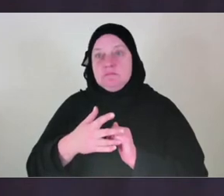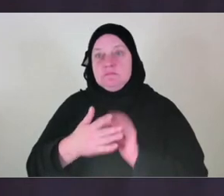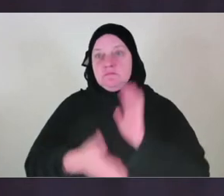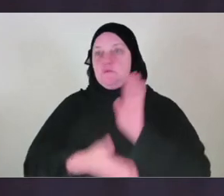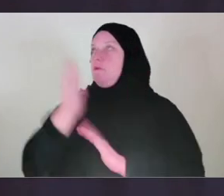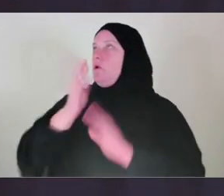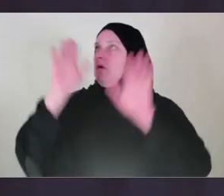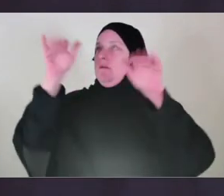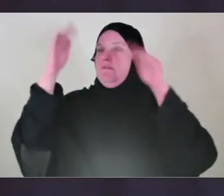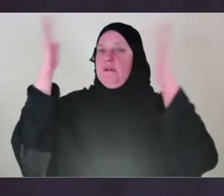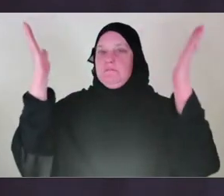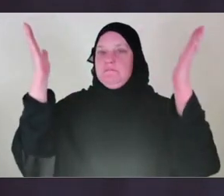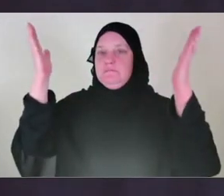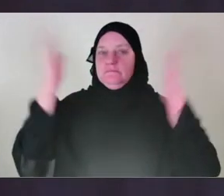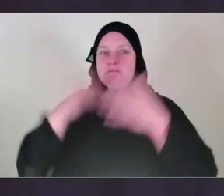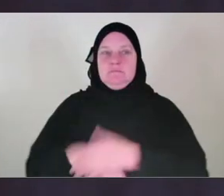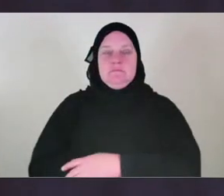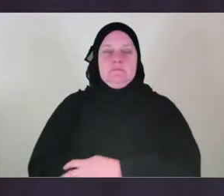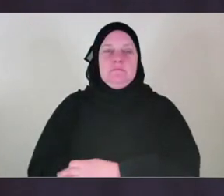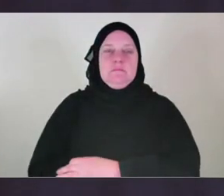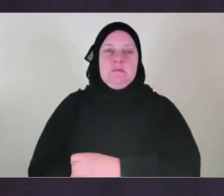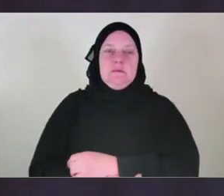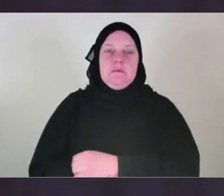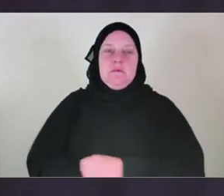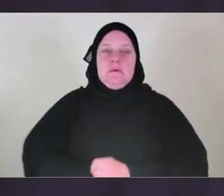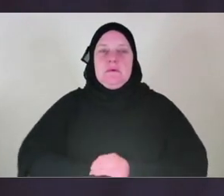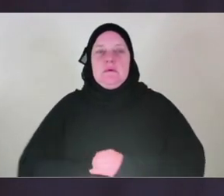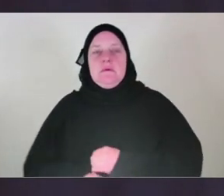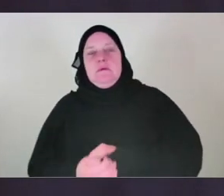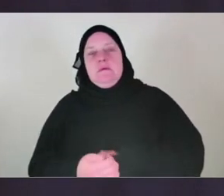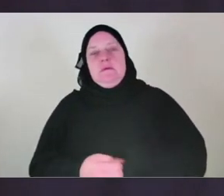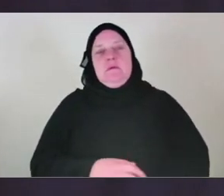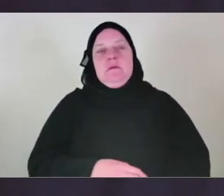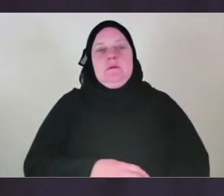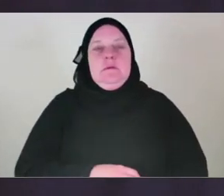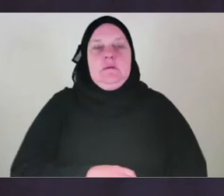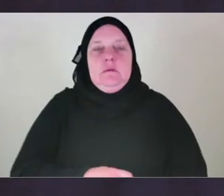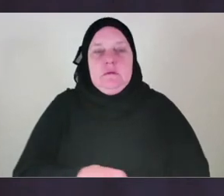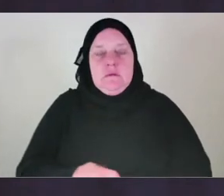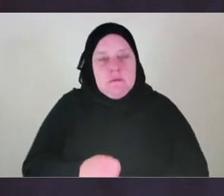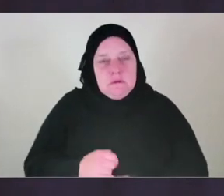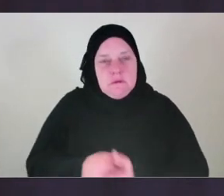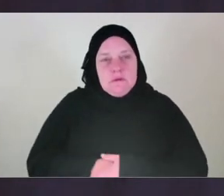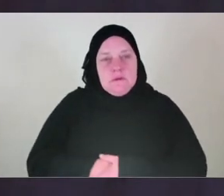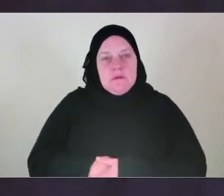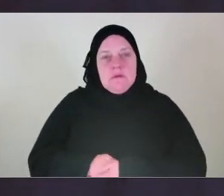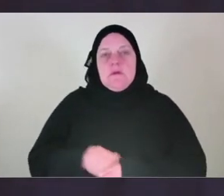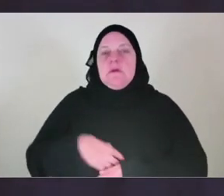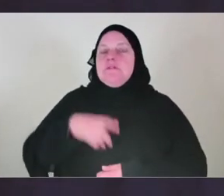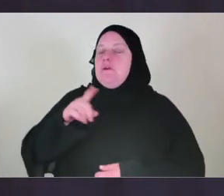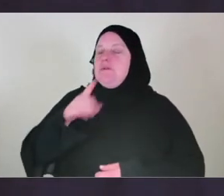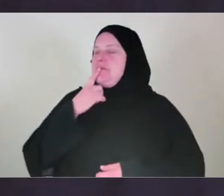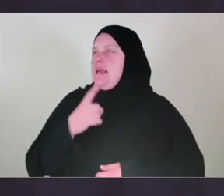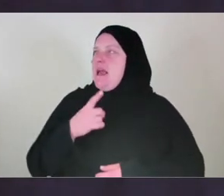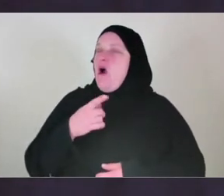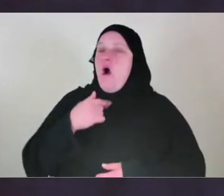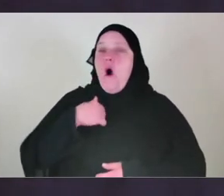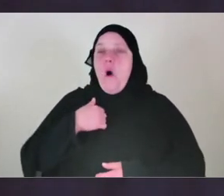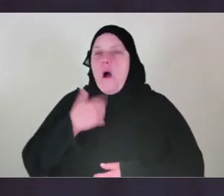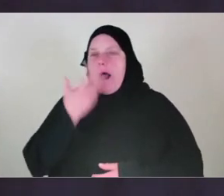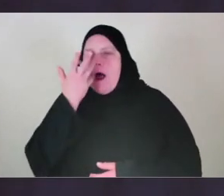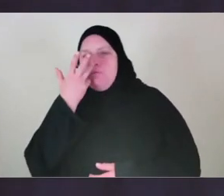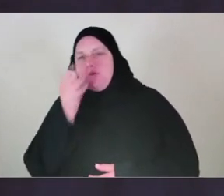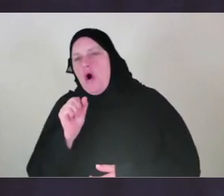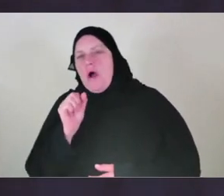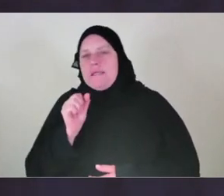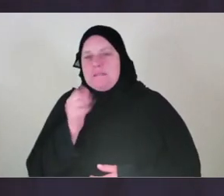I was 90 years old, they were the best years of my life. Can you put me in there? You know, when my hip would come out, my knees would pop. No one wants that. Everyone wants